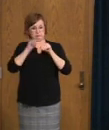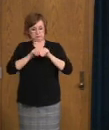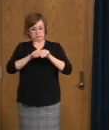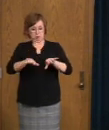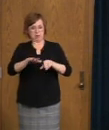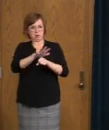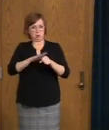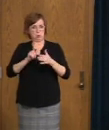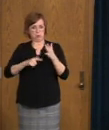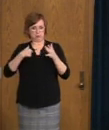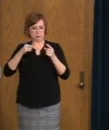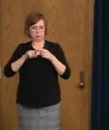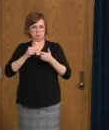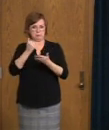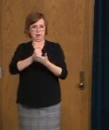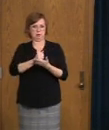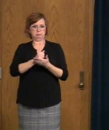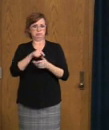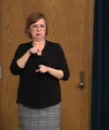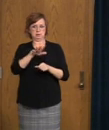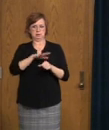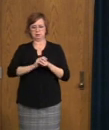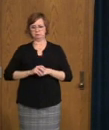been pursued.